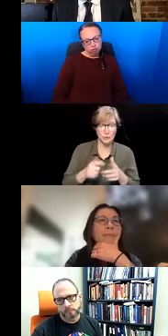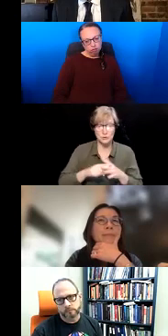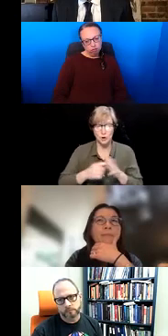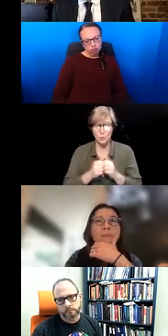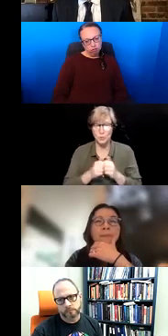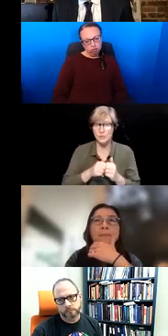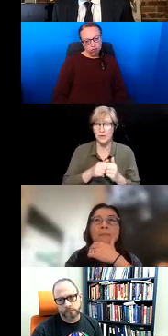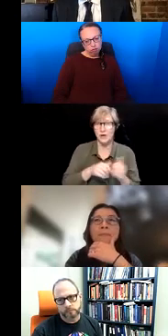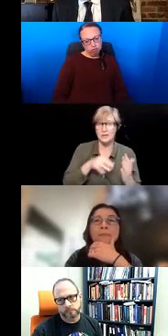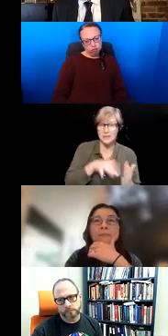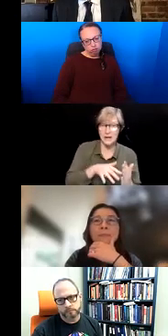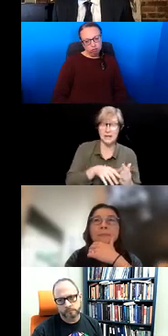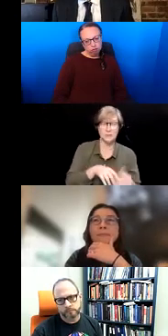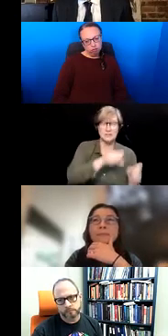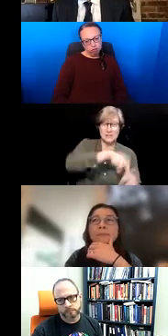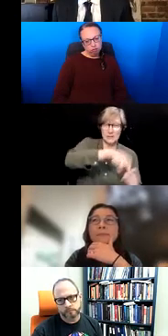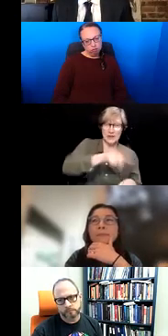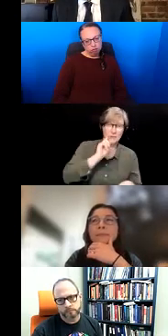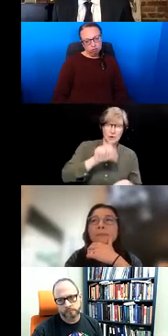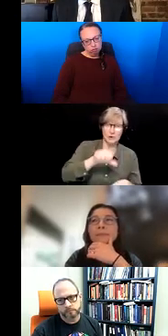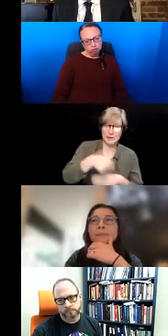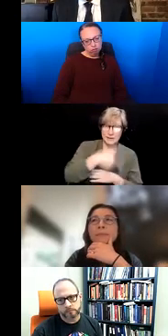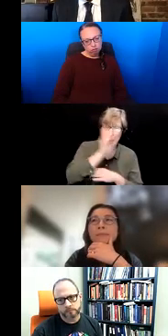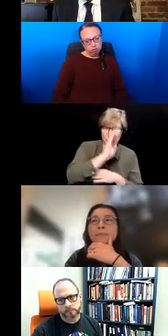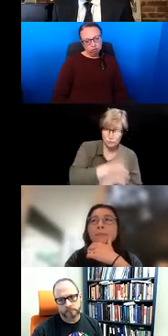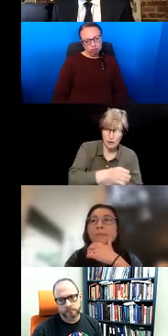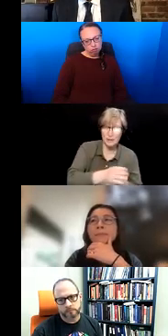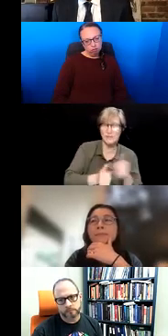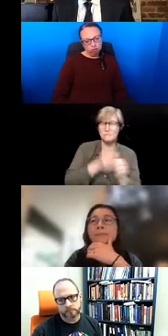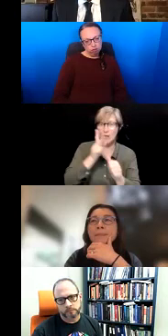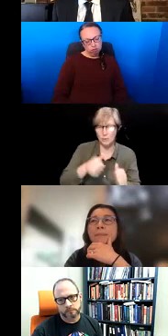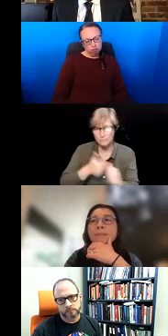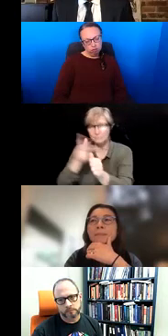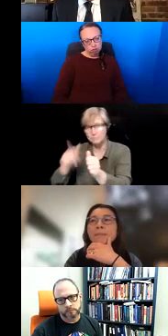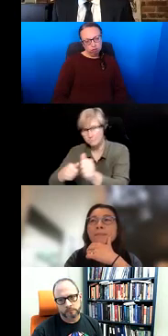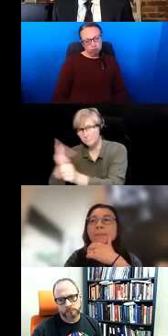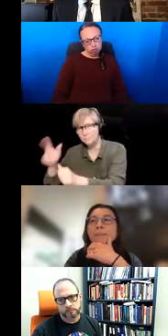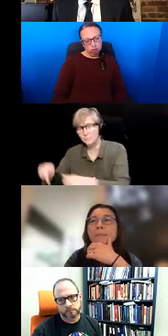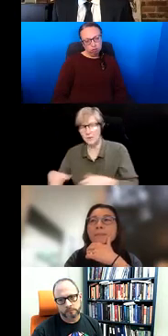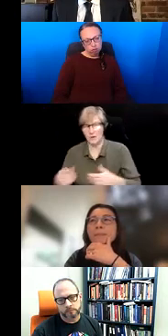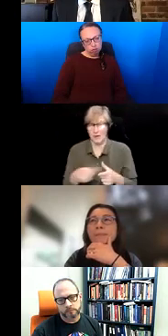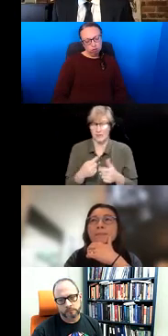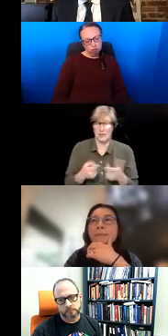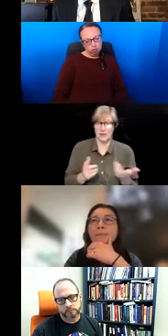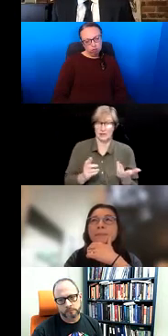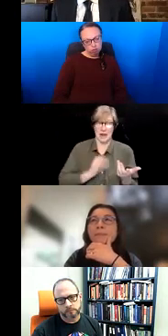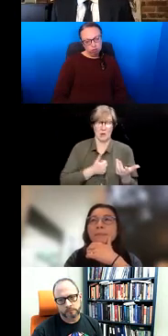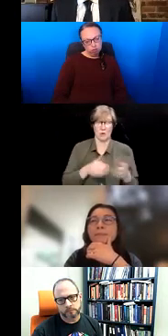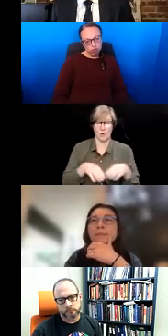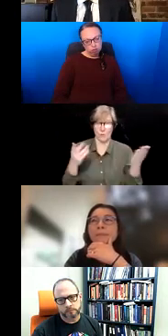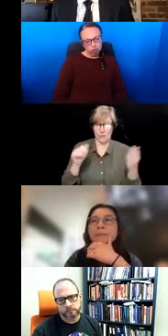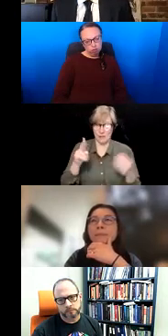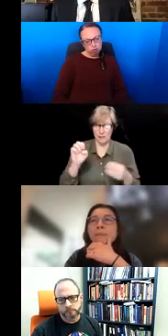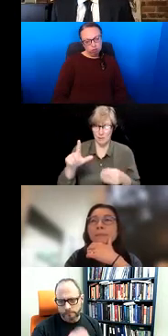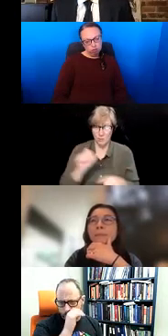10 days, followed them 6 weeks and 12 weeks out. And we were able to demonstrate that, again, in our open label work, that we